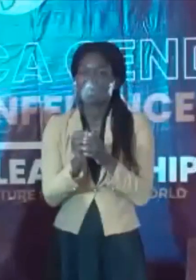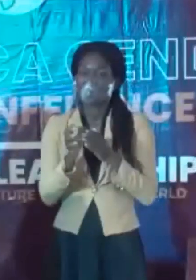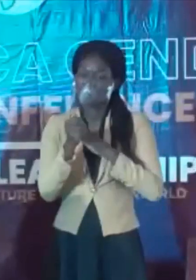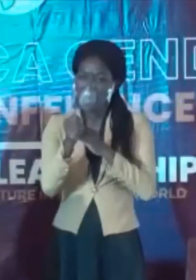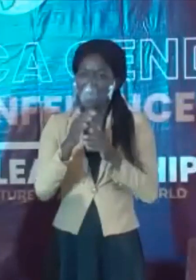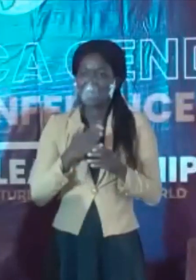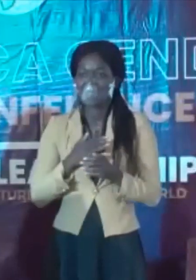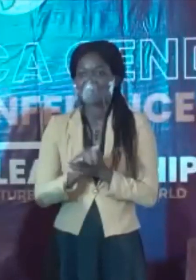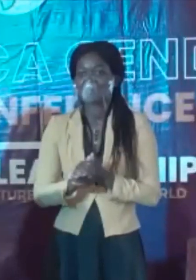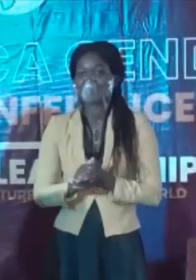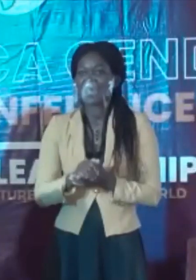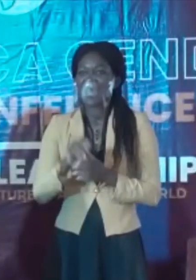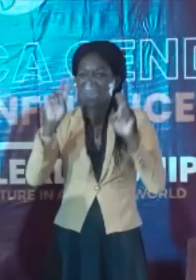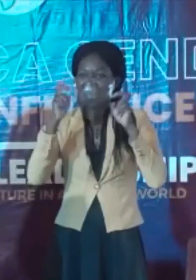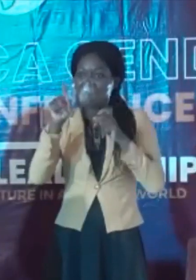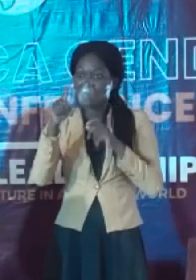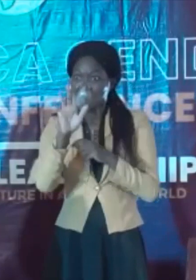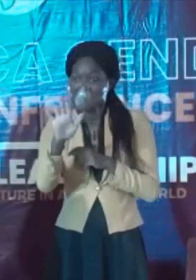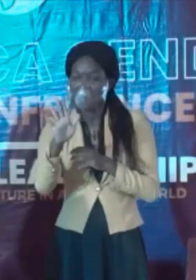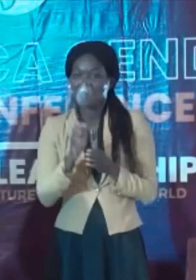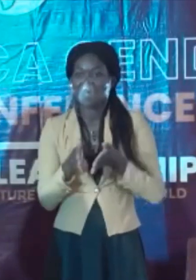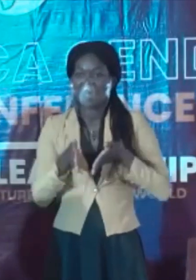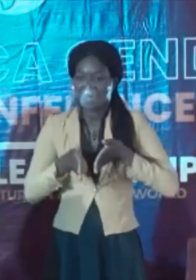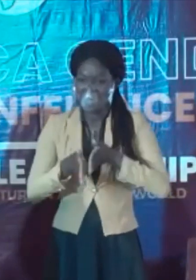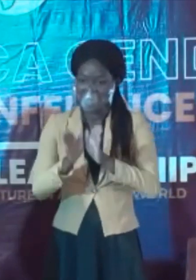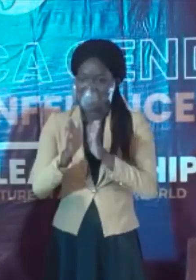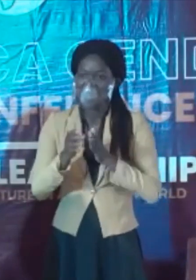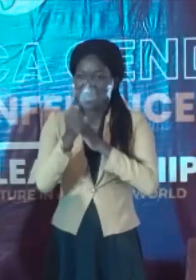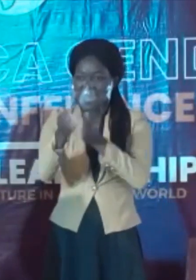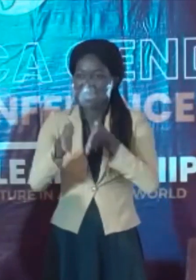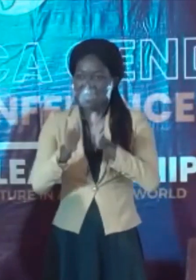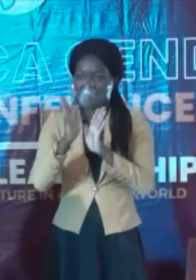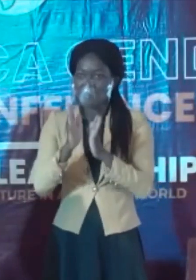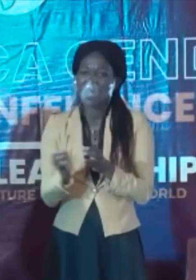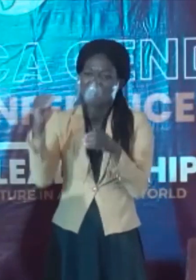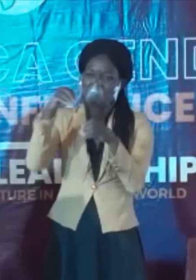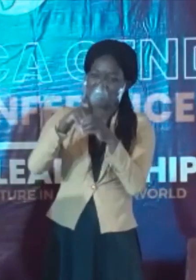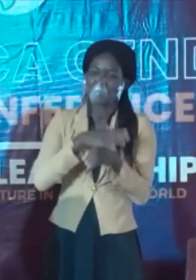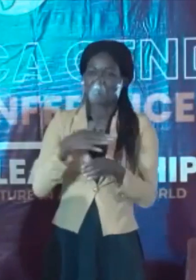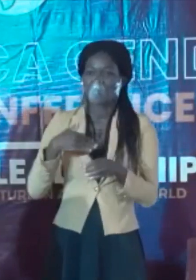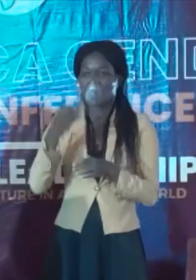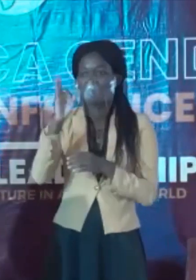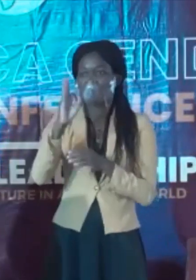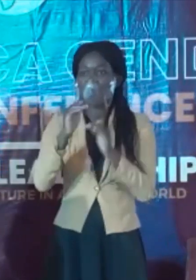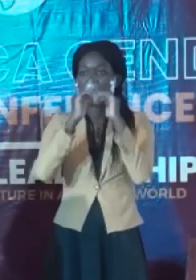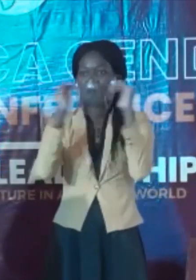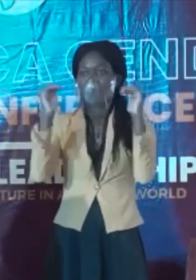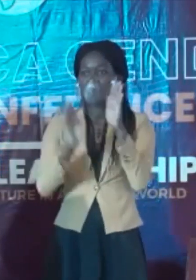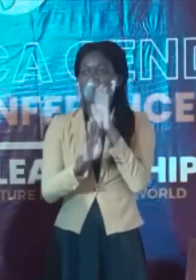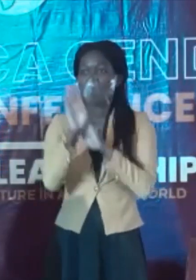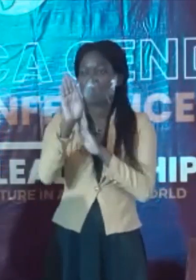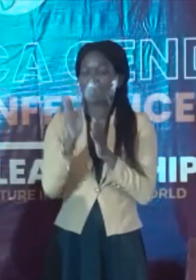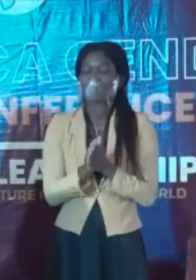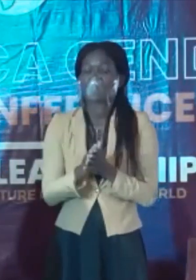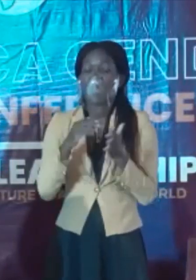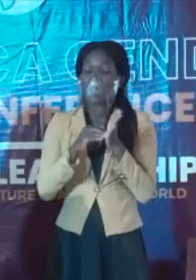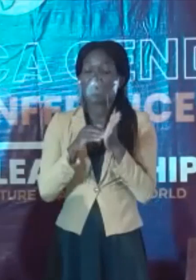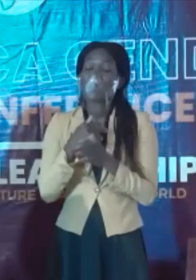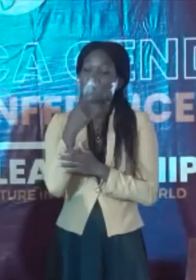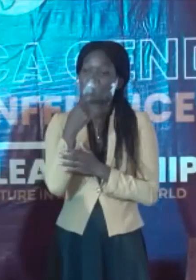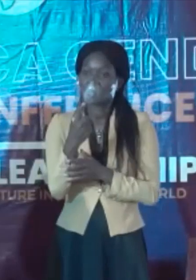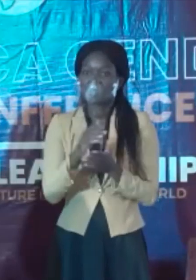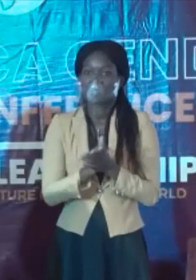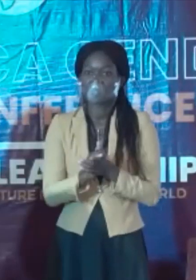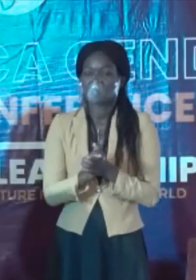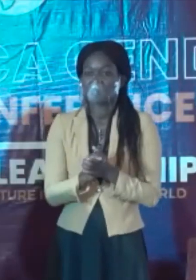is Leading the Way, Investing in Women for Equitable Growth. Also, just to mention that the session